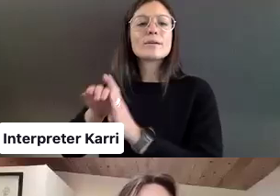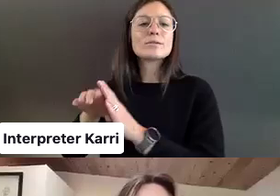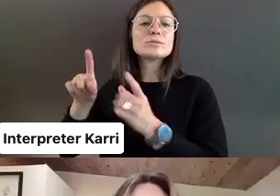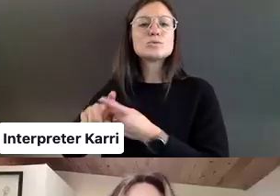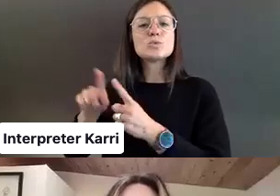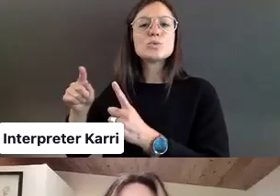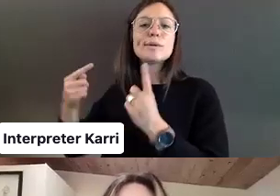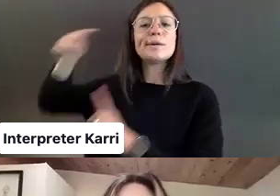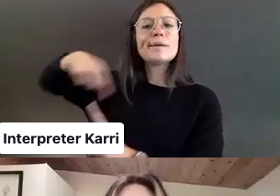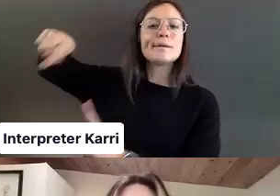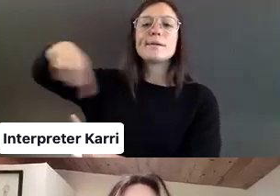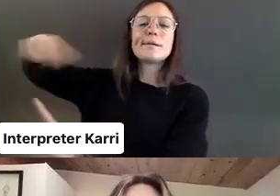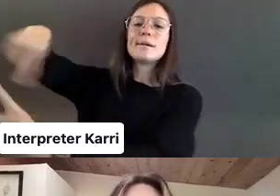around.